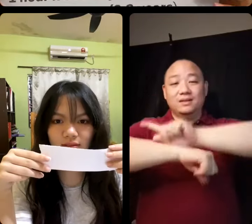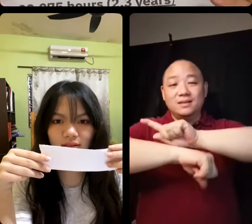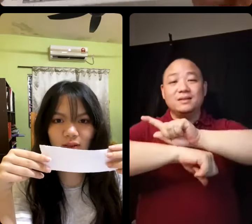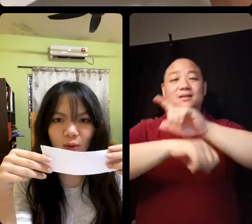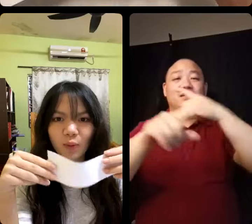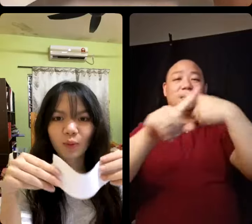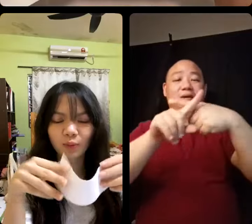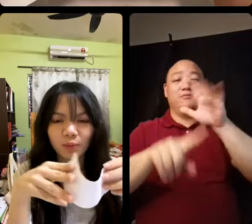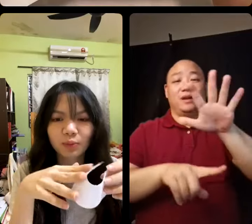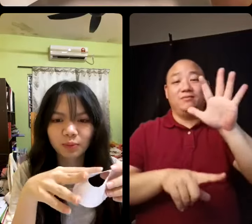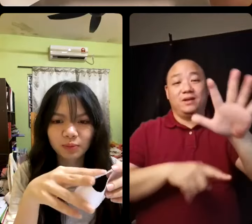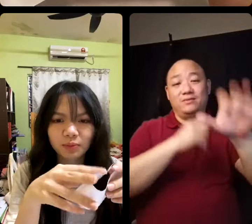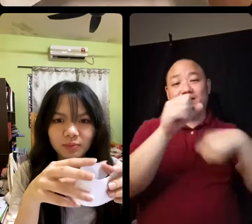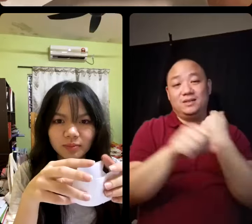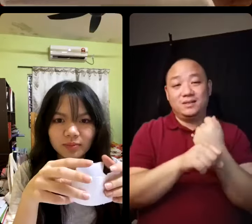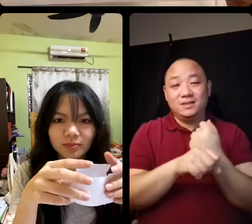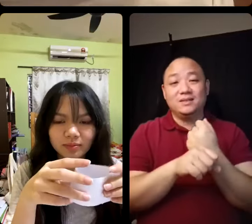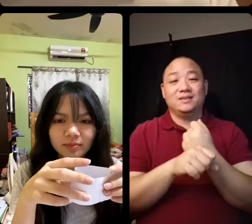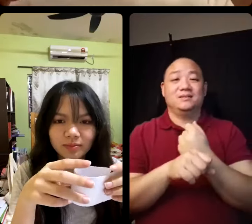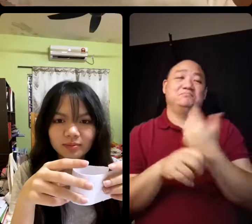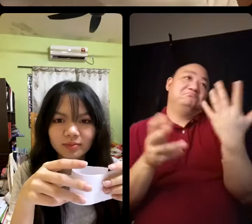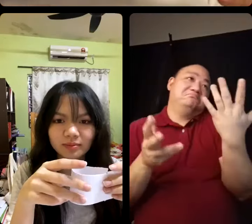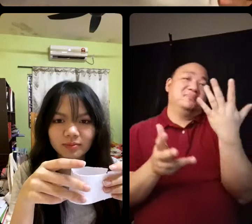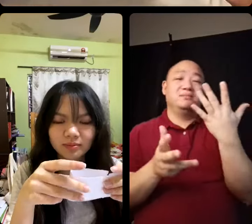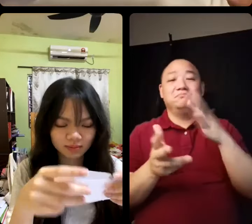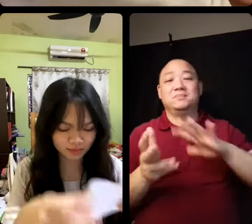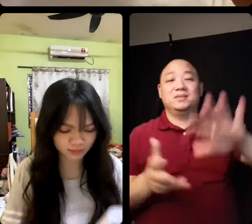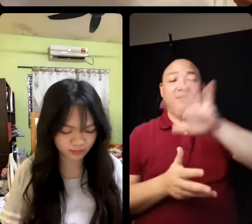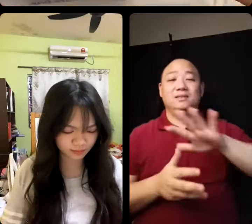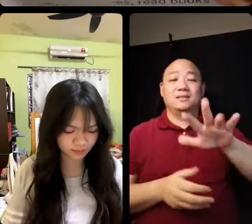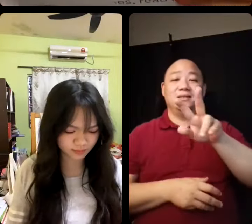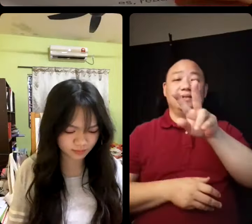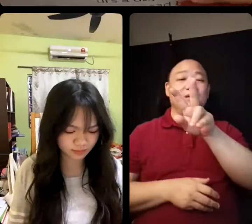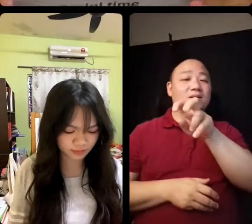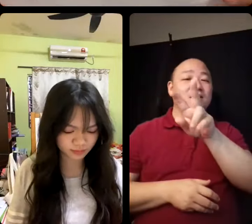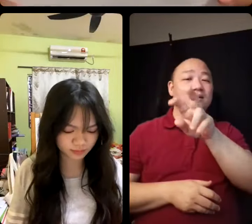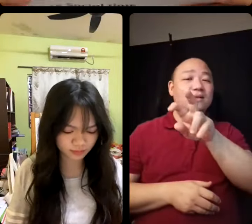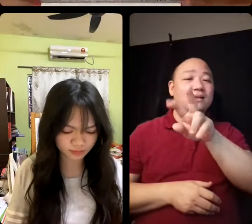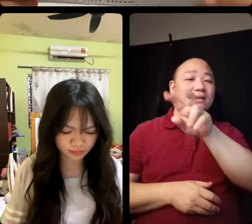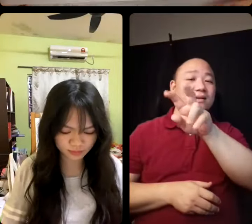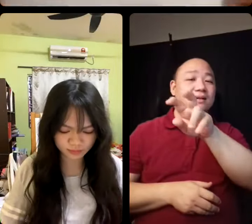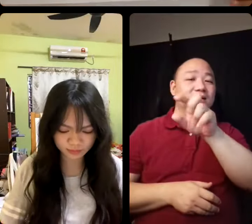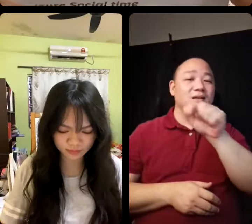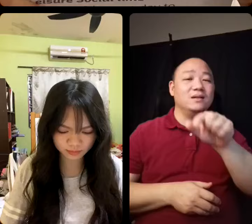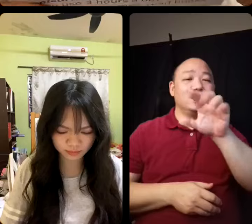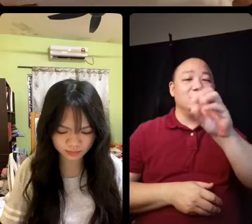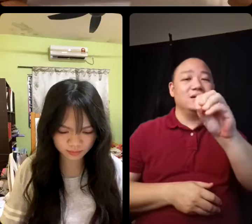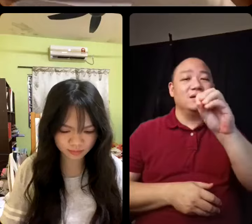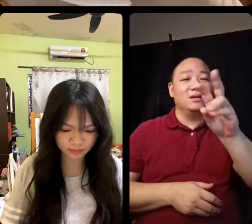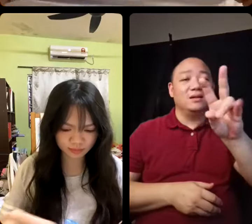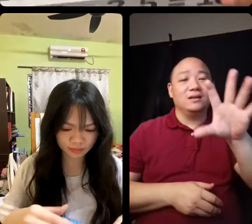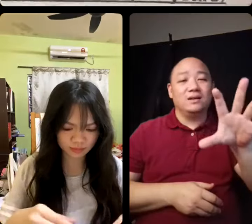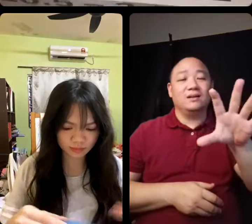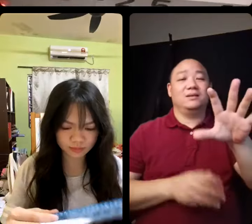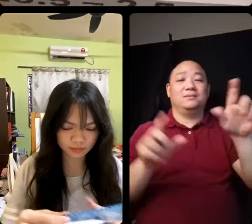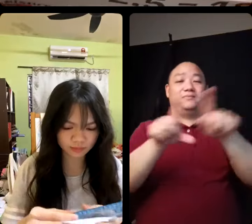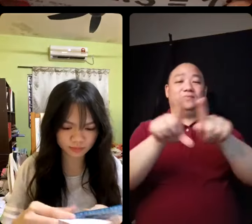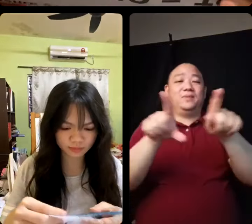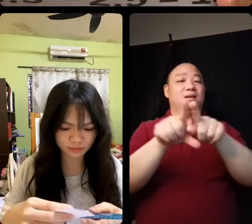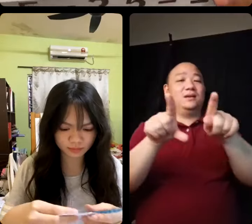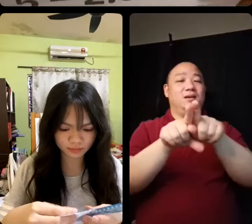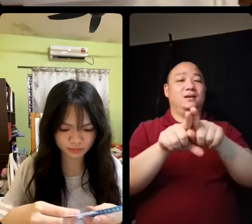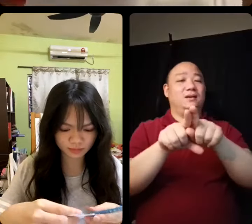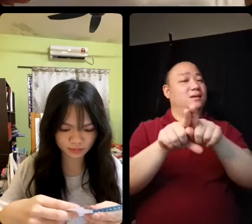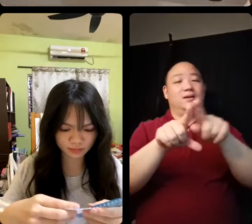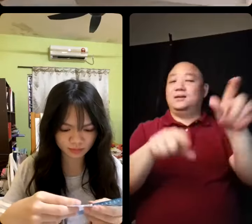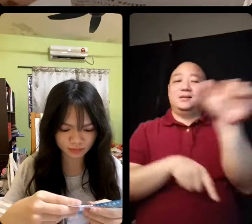Okay? So, 2.3 years, everyone. So, let's kira lah. Maybe sometimes you spend a little bit more time in